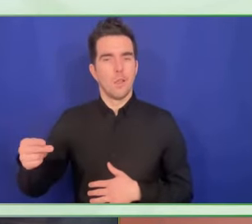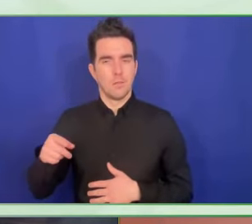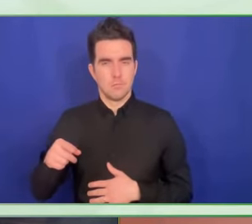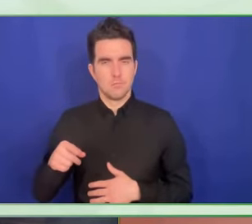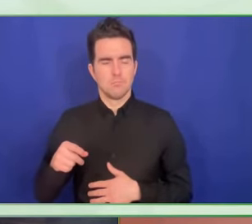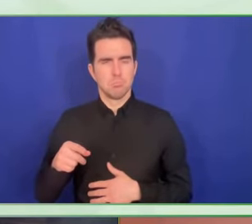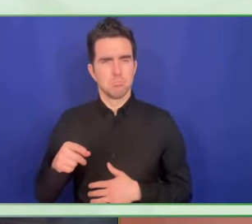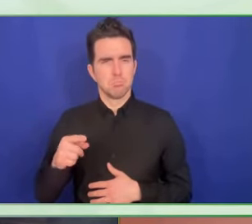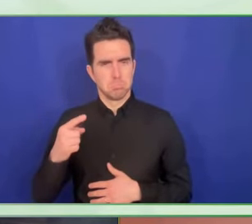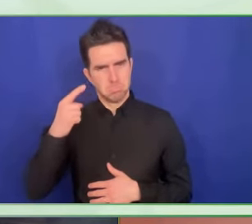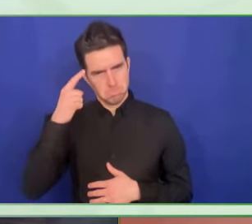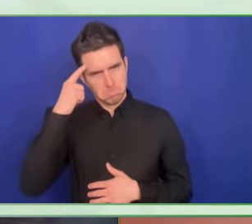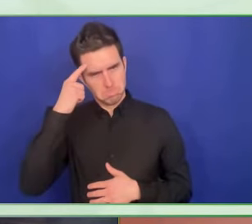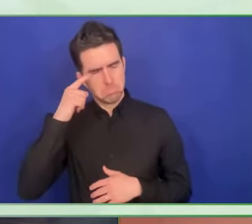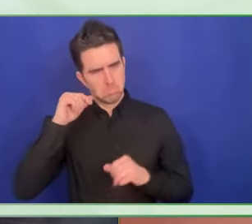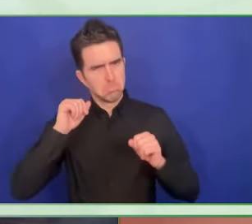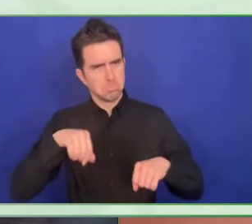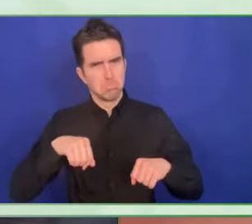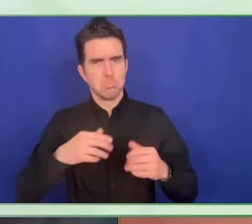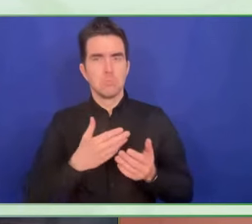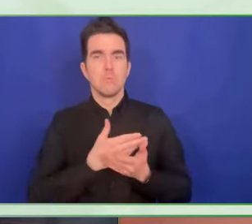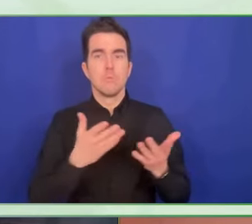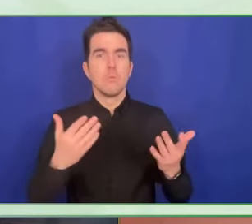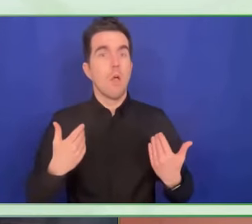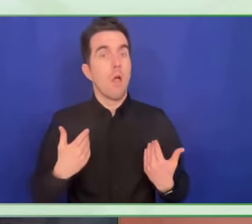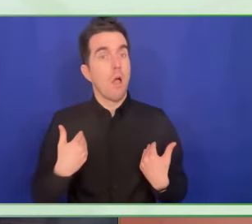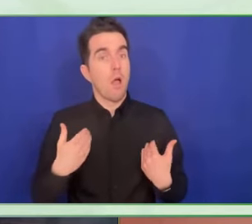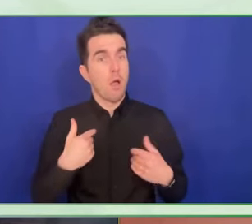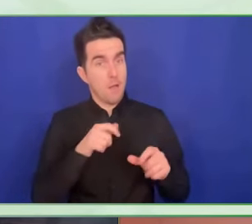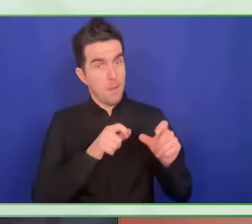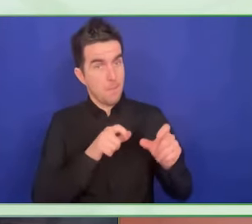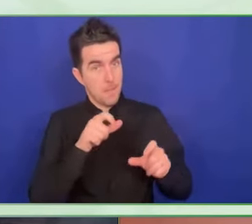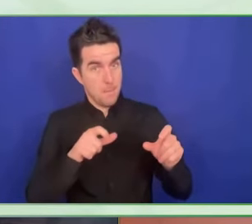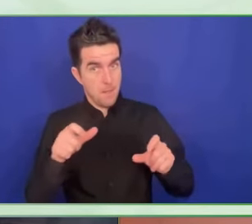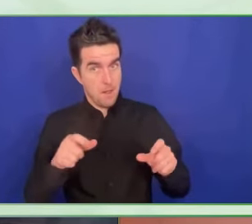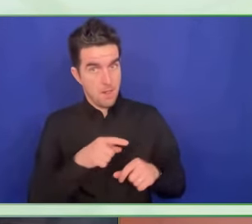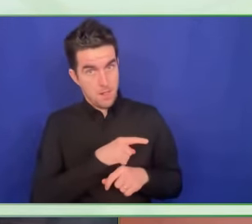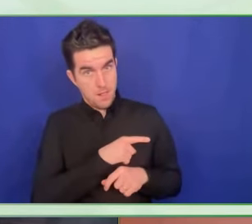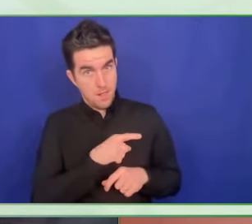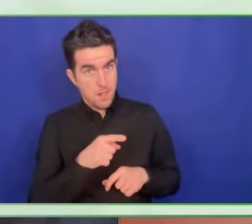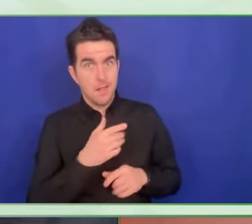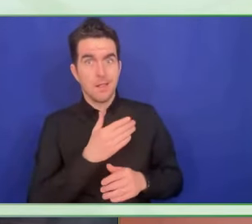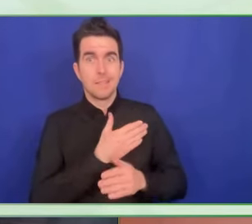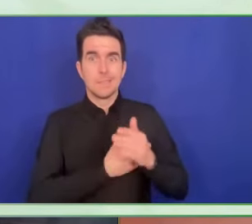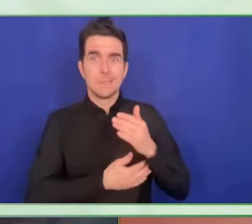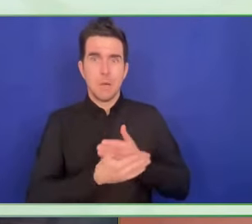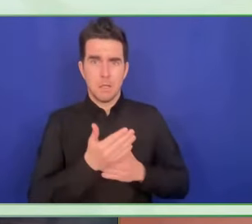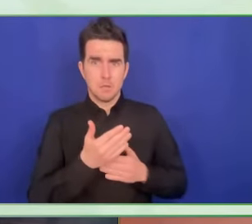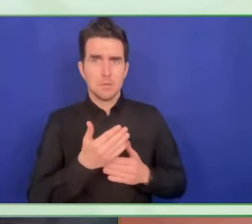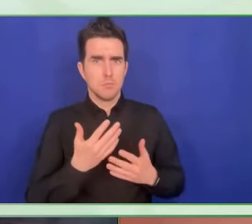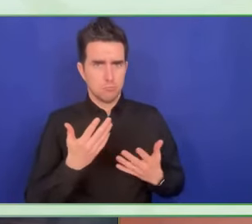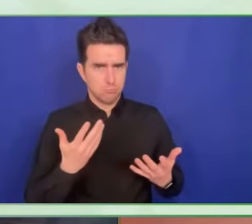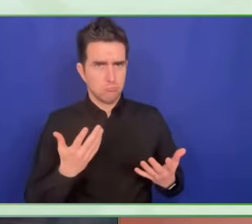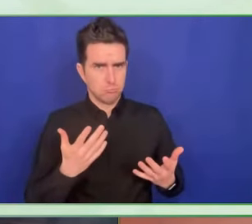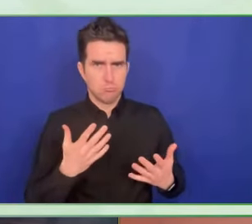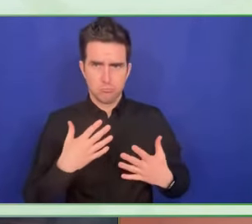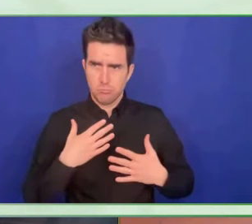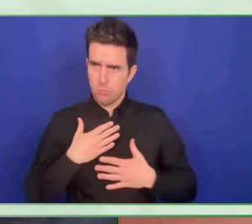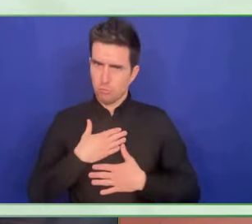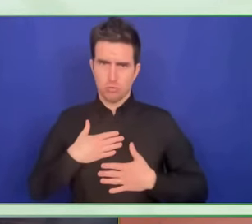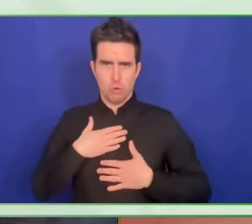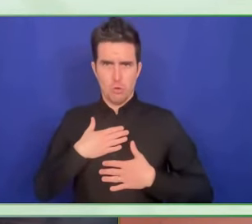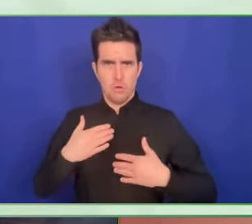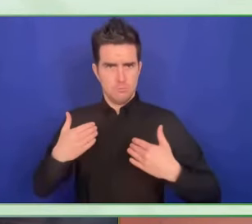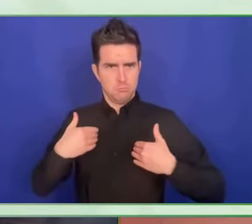So. Why not we have to separate or different? That's why we have to